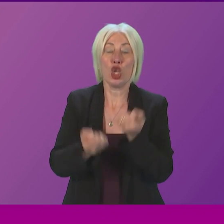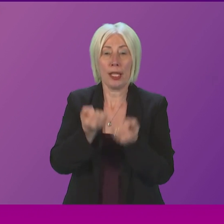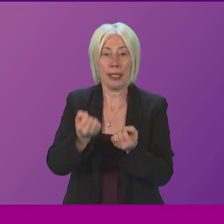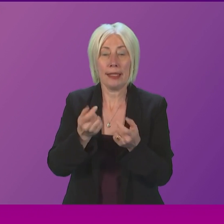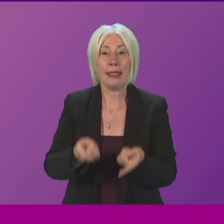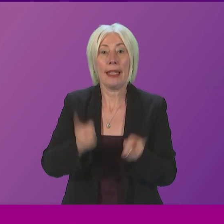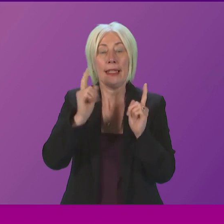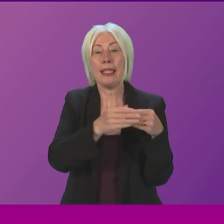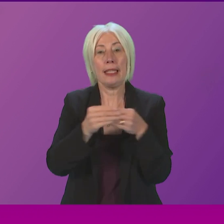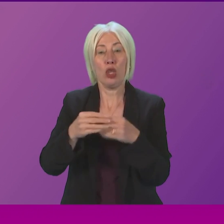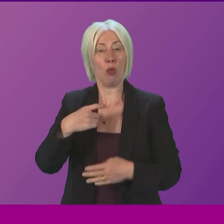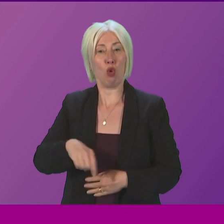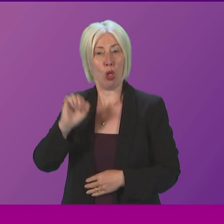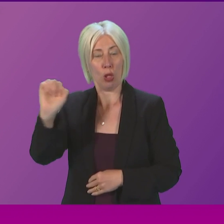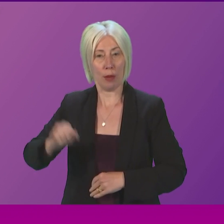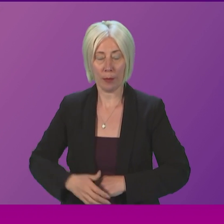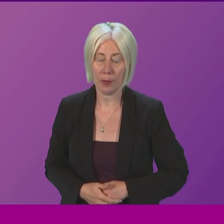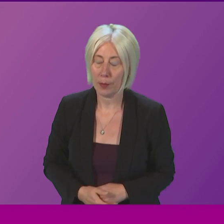Group. Rose McCall.